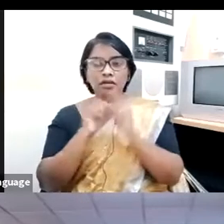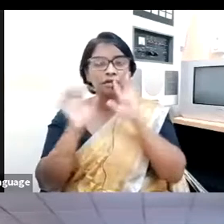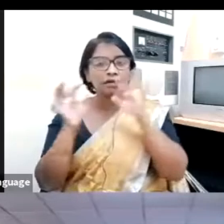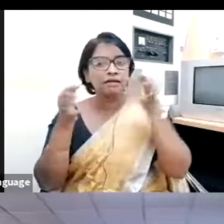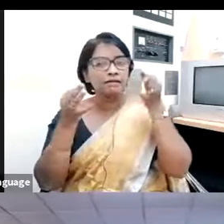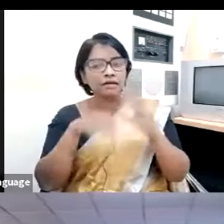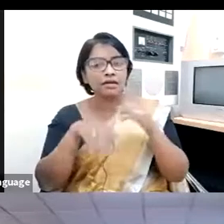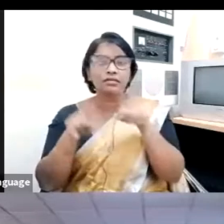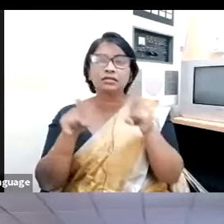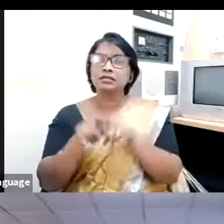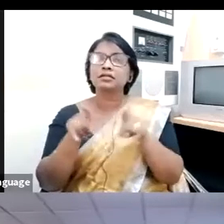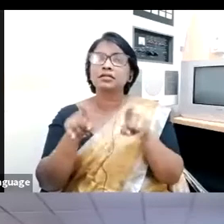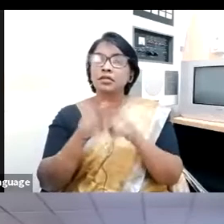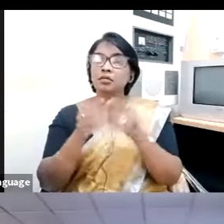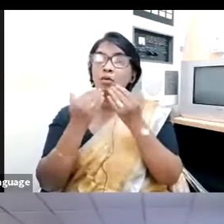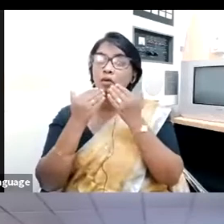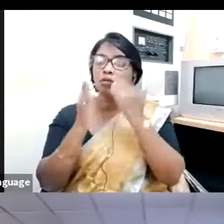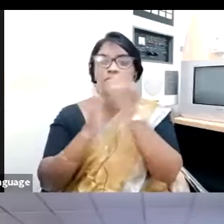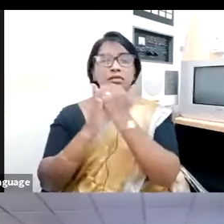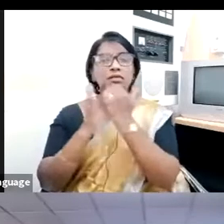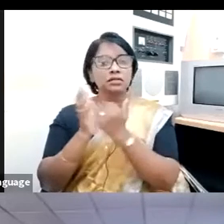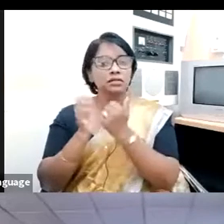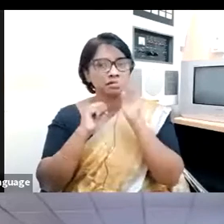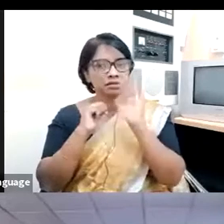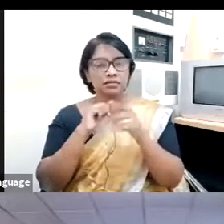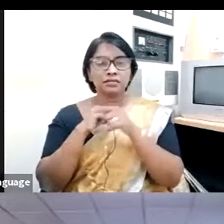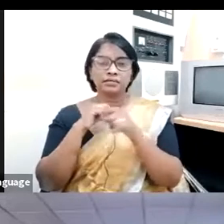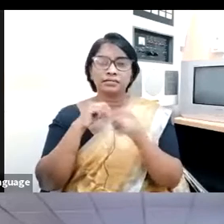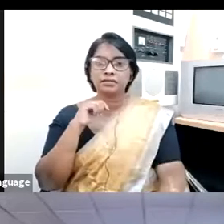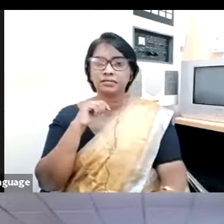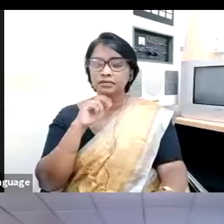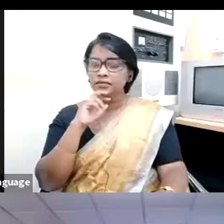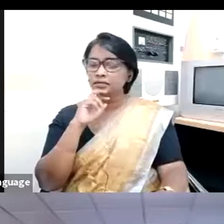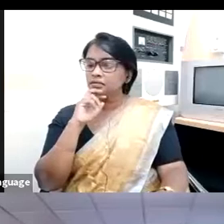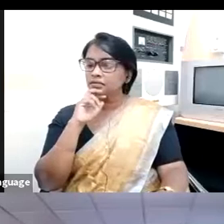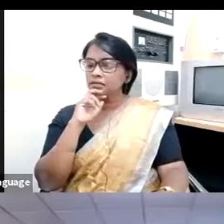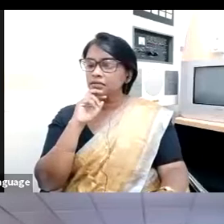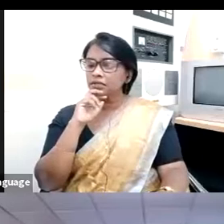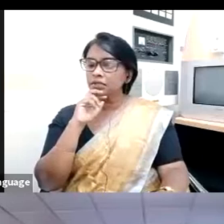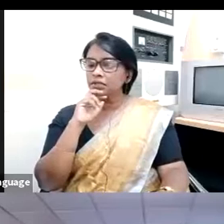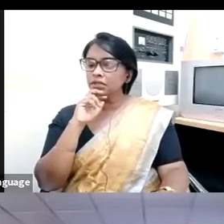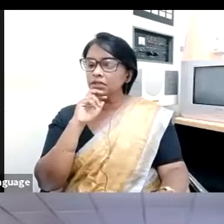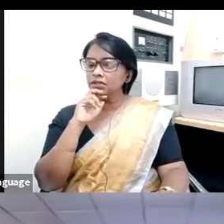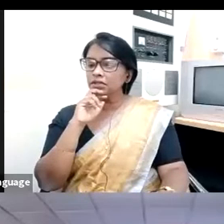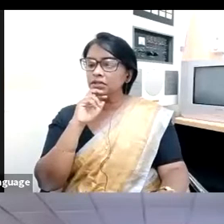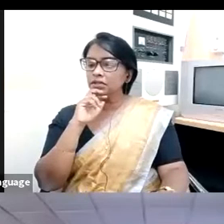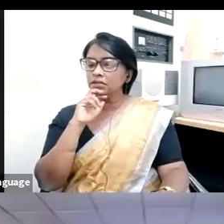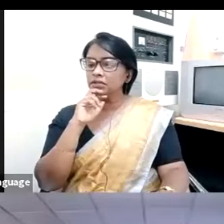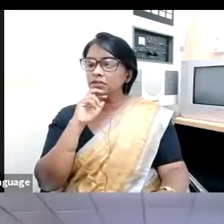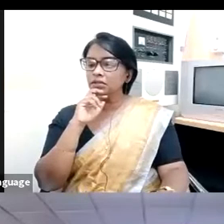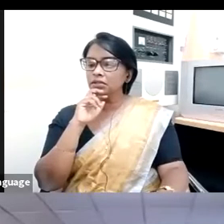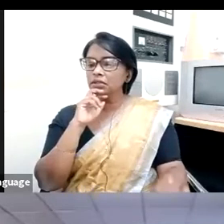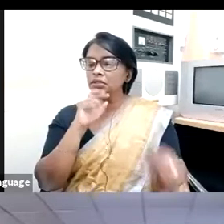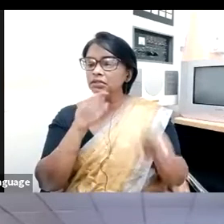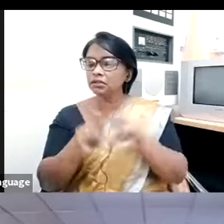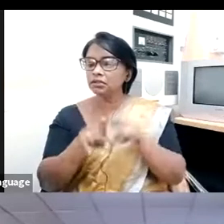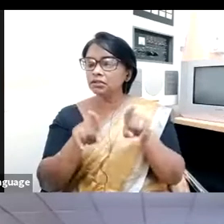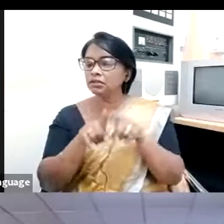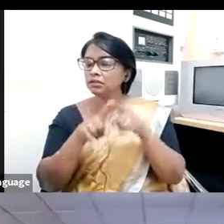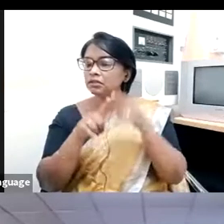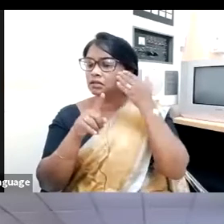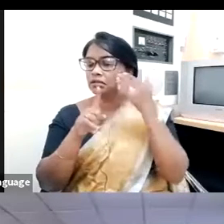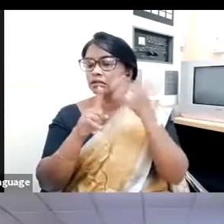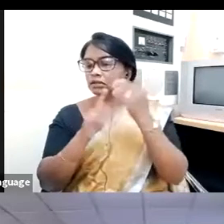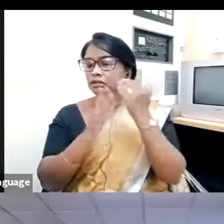Excellent. Thanks, Roshan. Very clear message to every one of you listening out there. Be science-led.